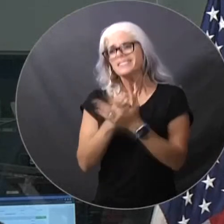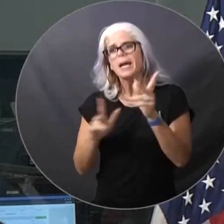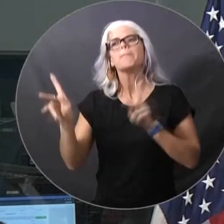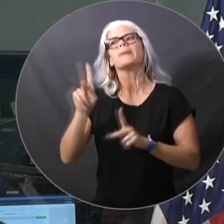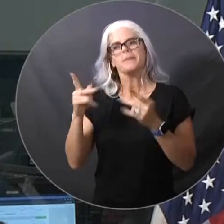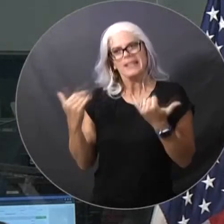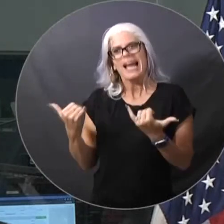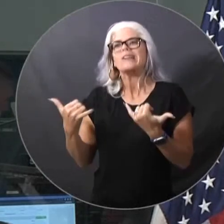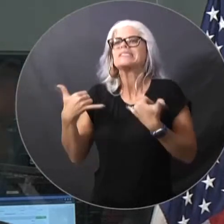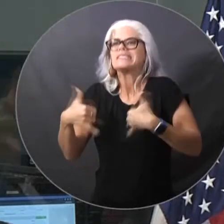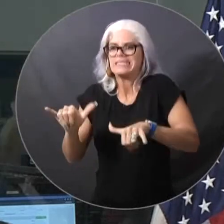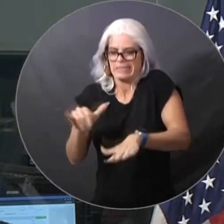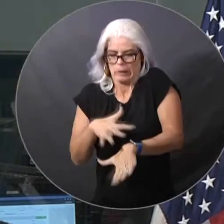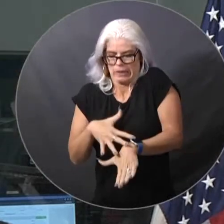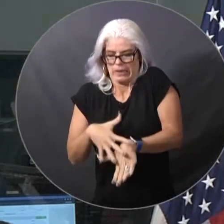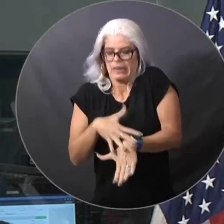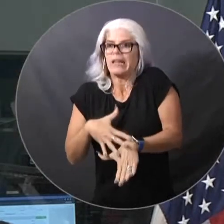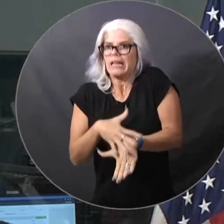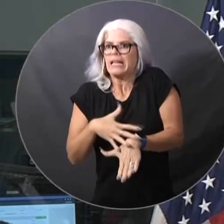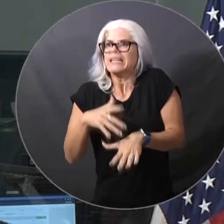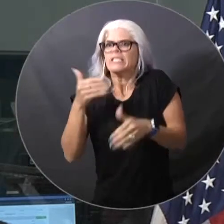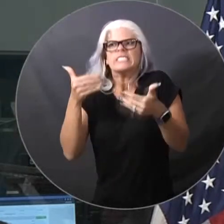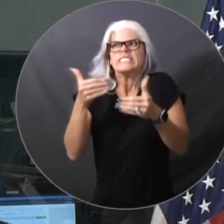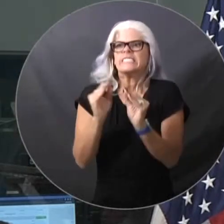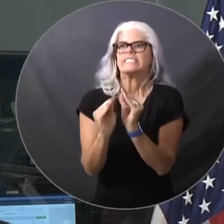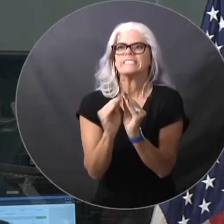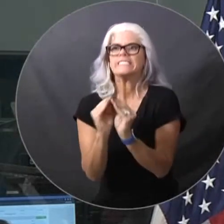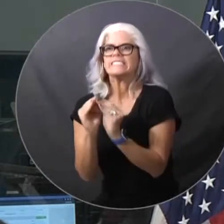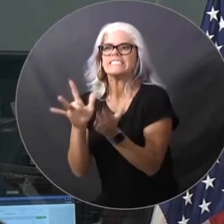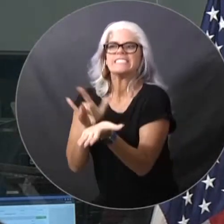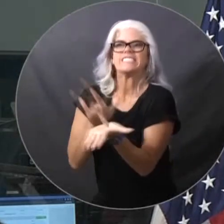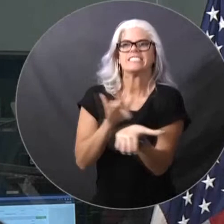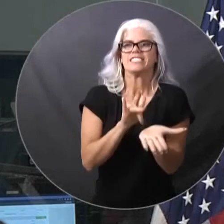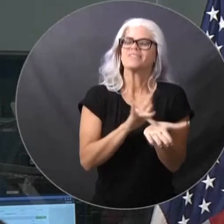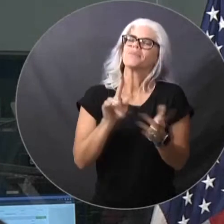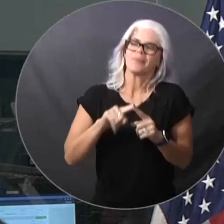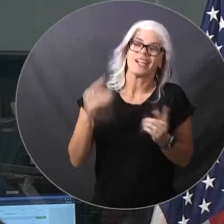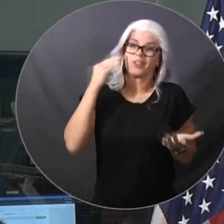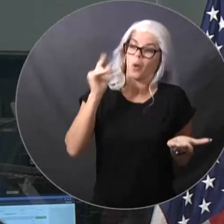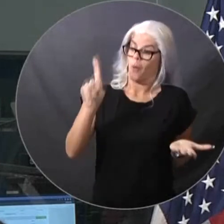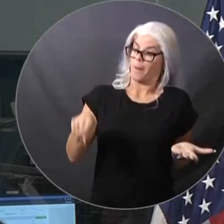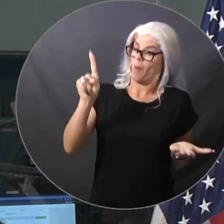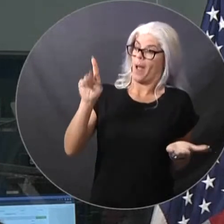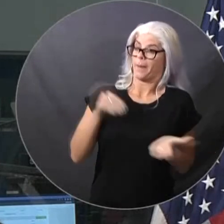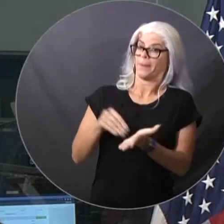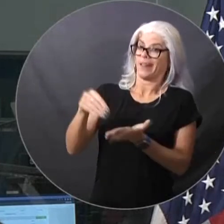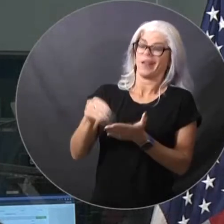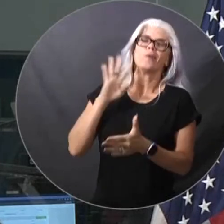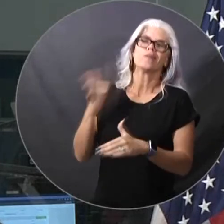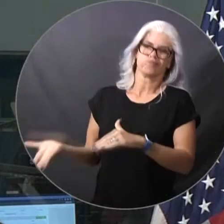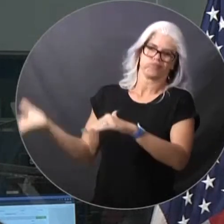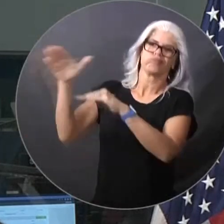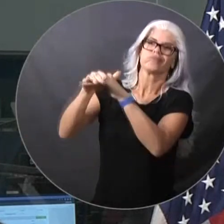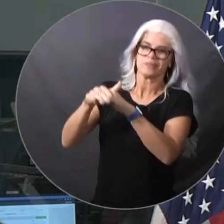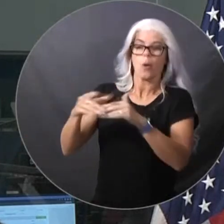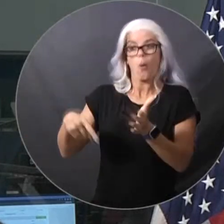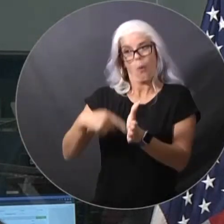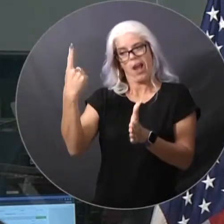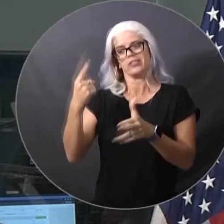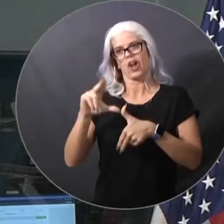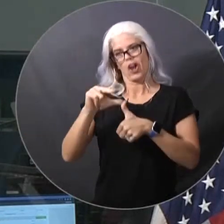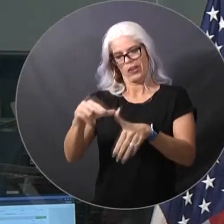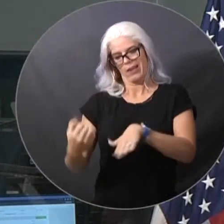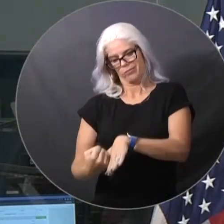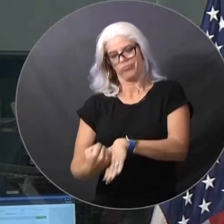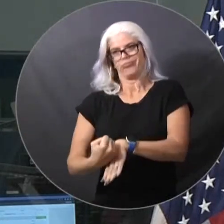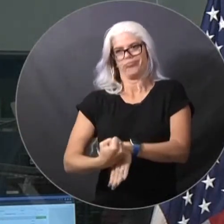that number is going to grow. You're going to see more power outages as this storm moves through the center part of our state and before it exits